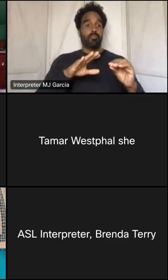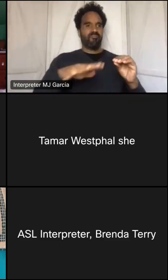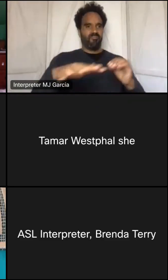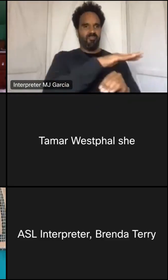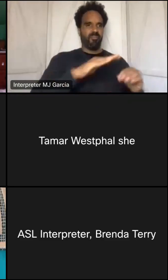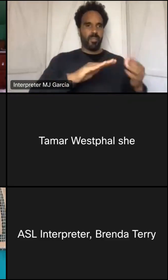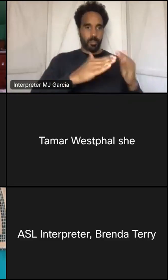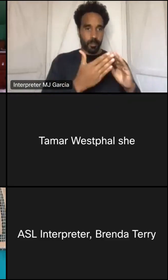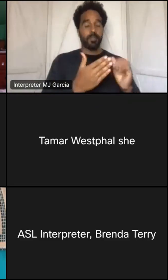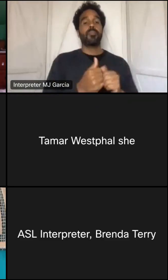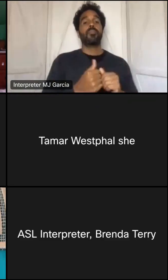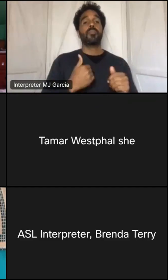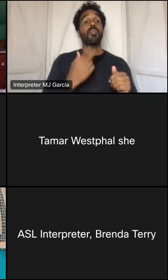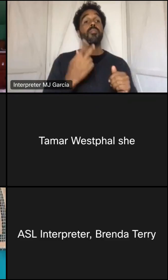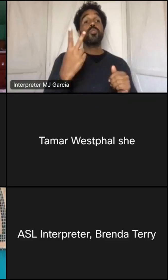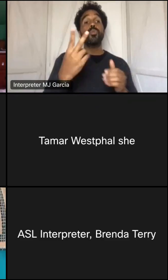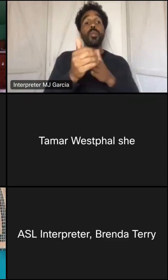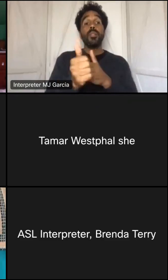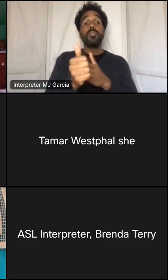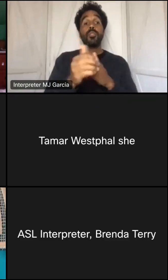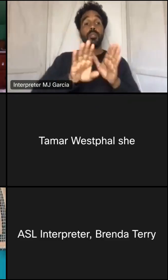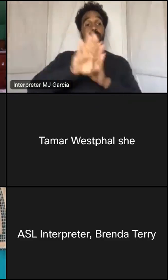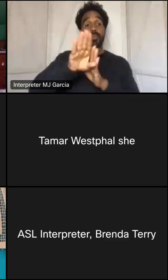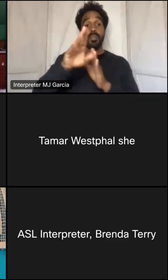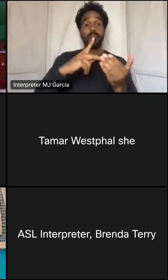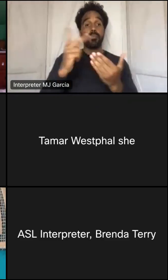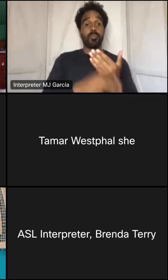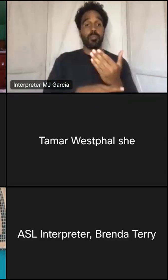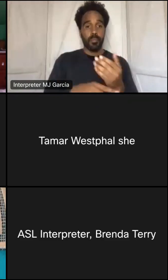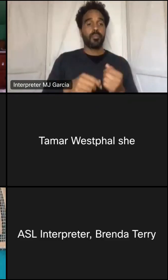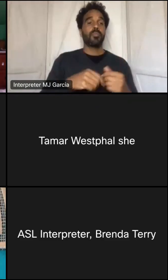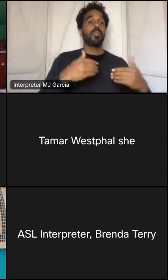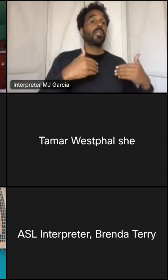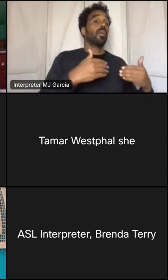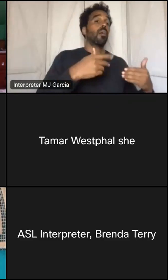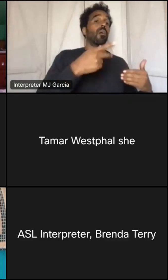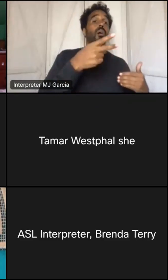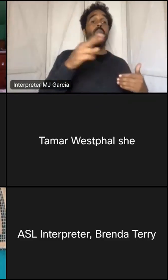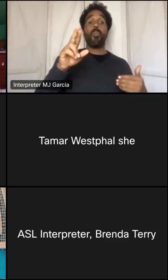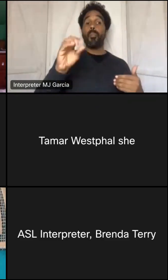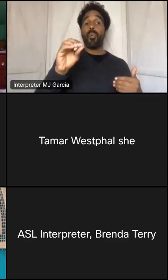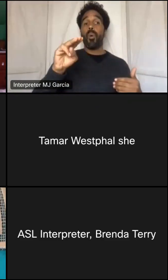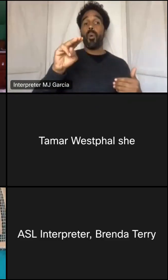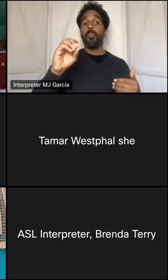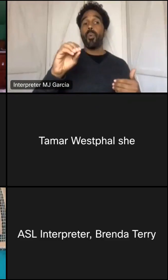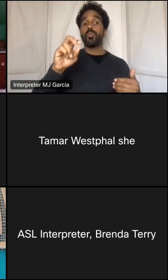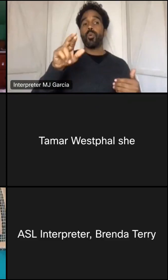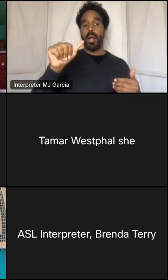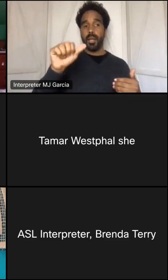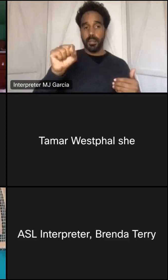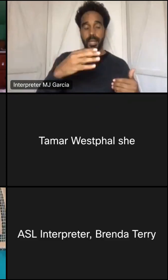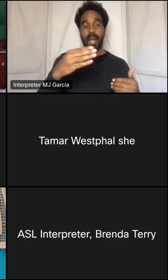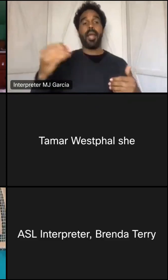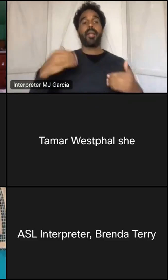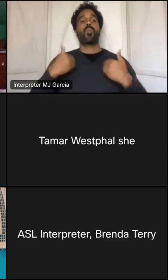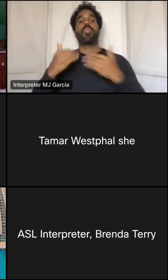Our two leadership development programs constitute of the promotoras and the youth leaders, which are former clients and the